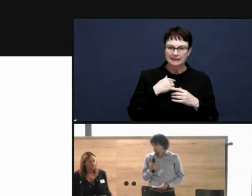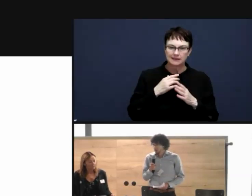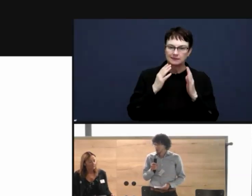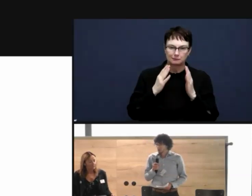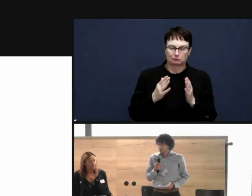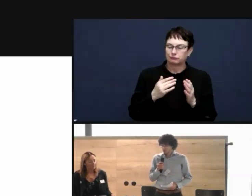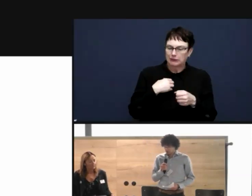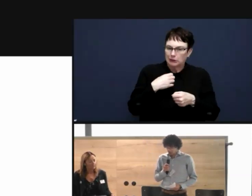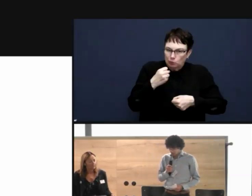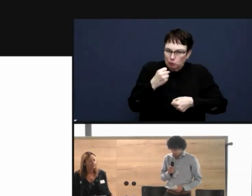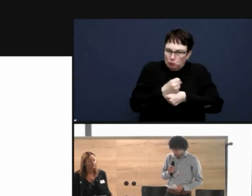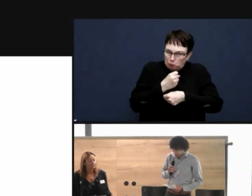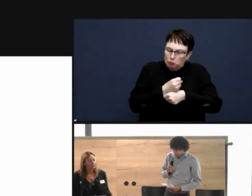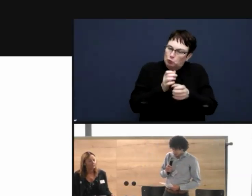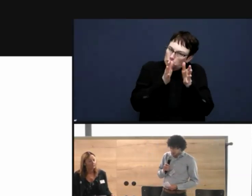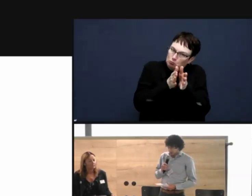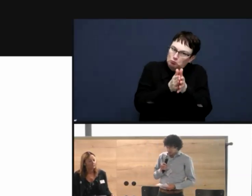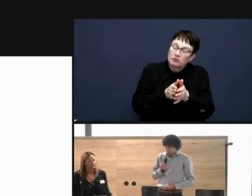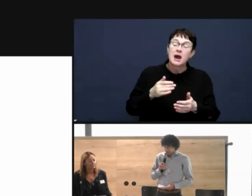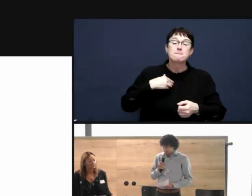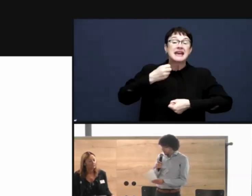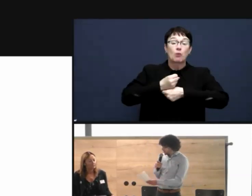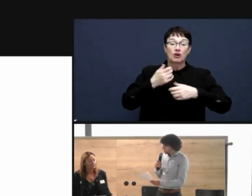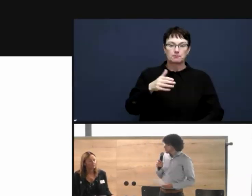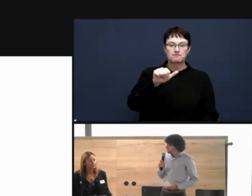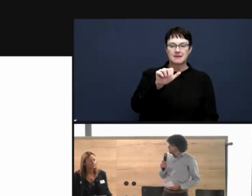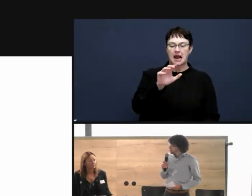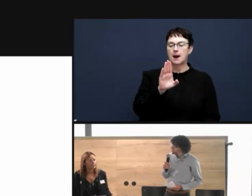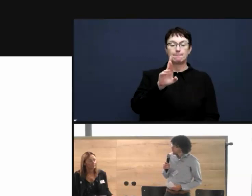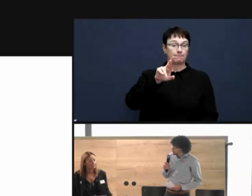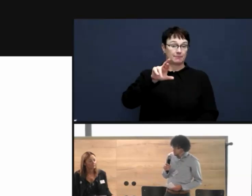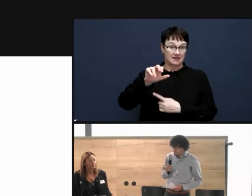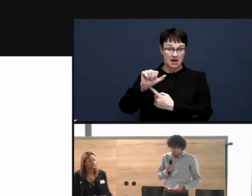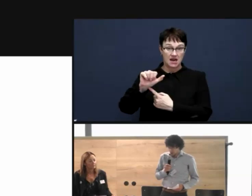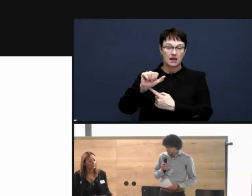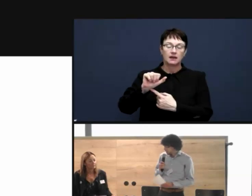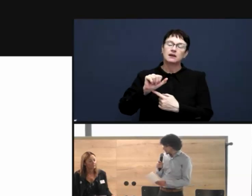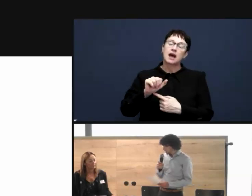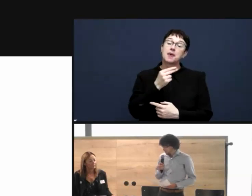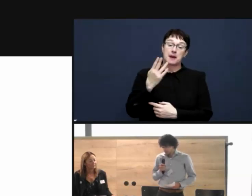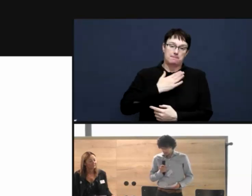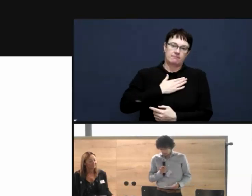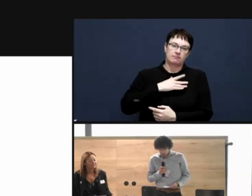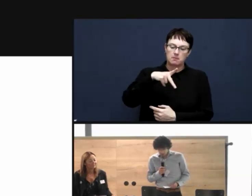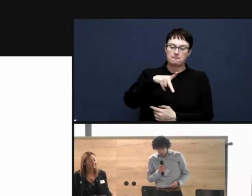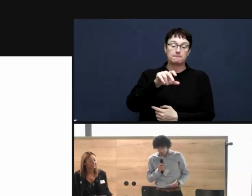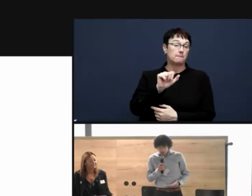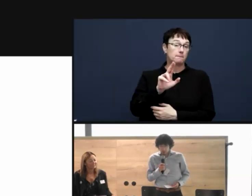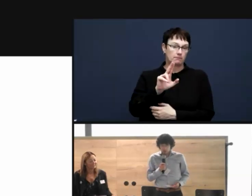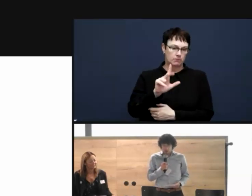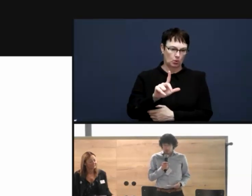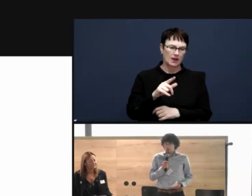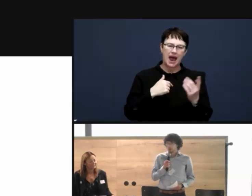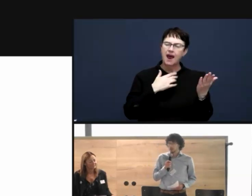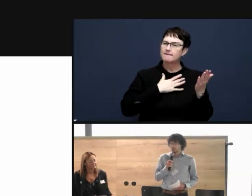of the founders of the ABRA Foundation. Yeah, let's start with the different types. Next slide. Let's start with the different types